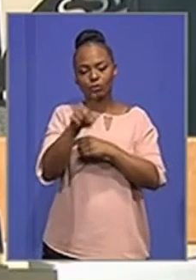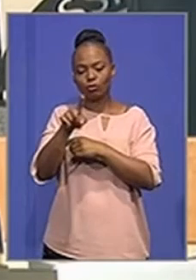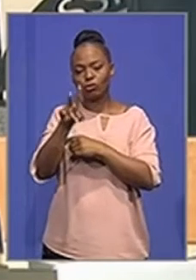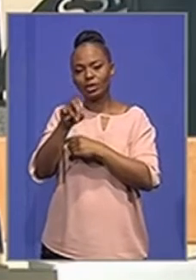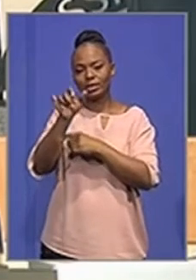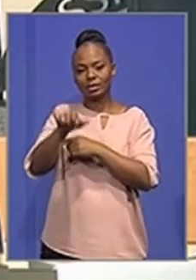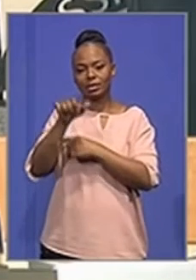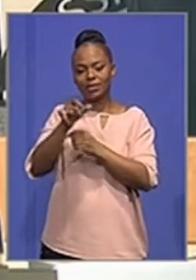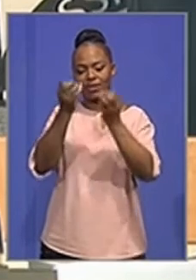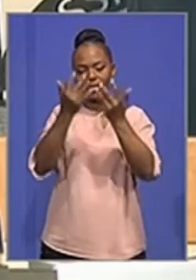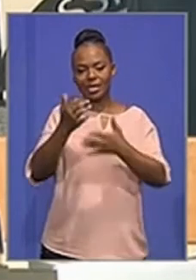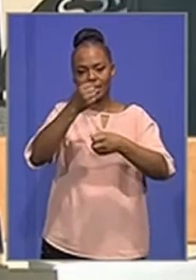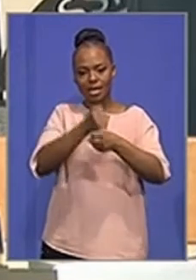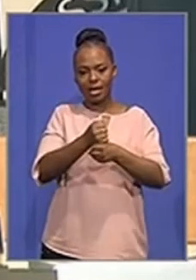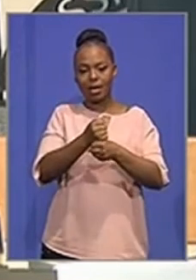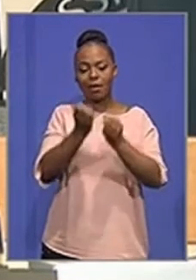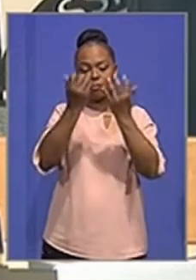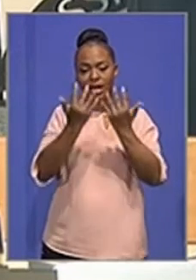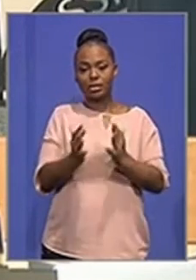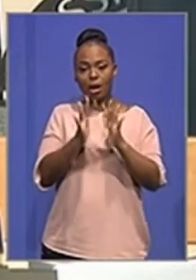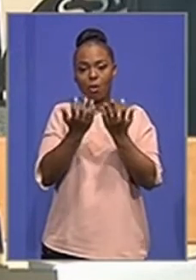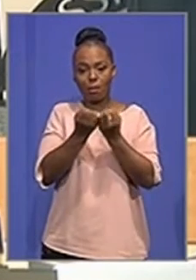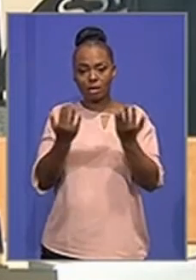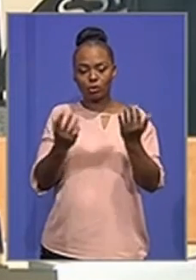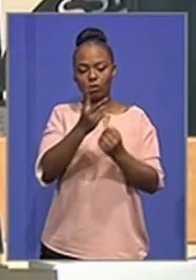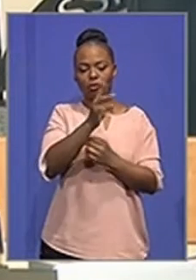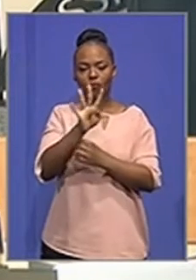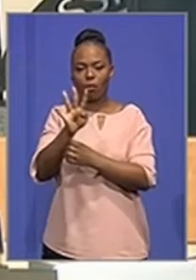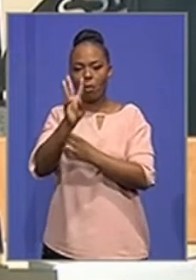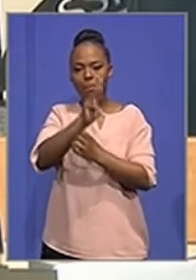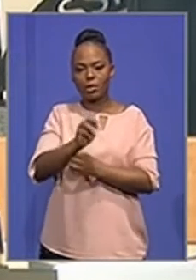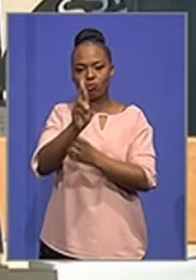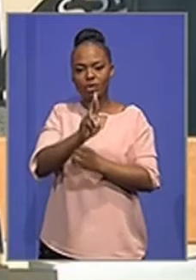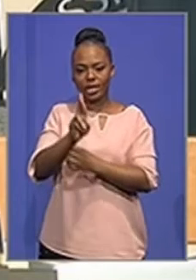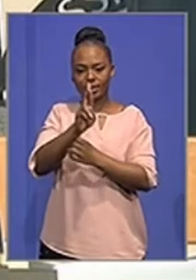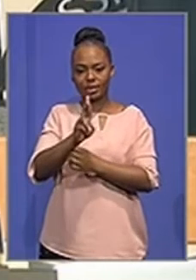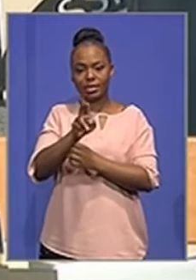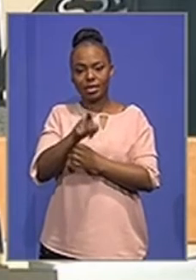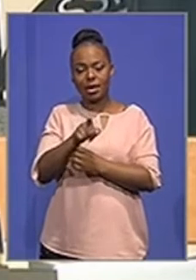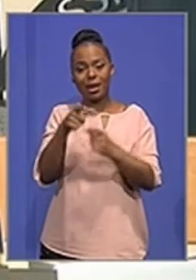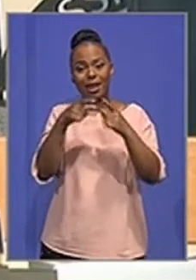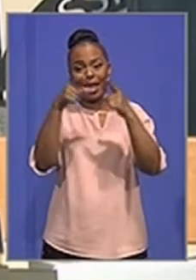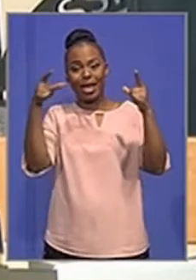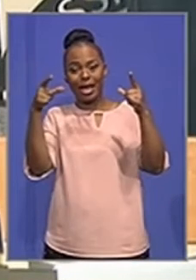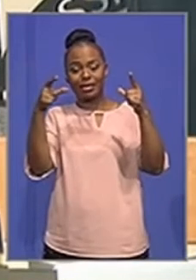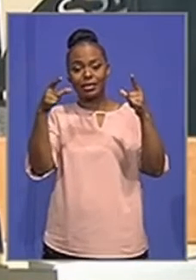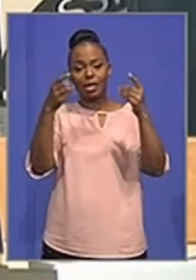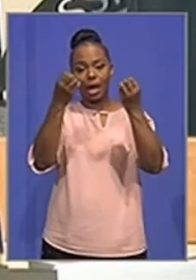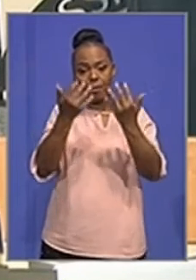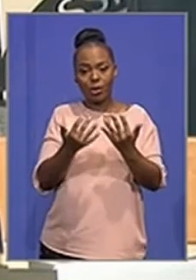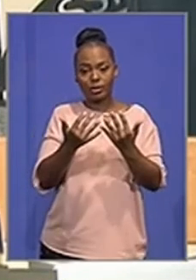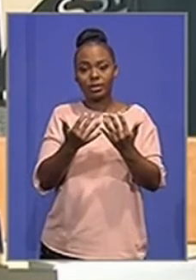of 24 million rand. And they say one of the largest amounts issued for